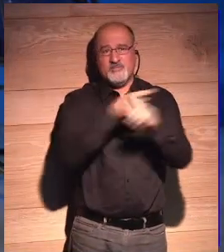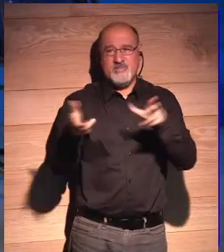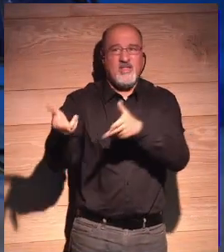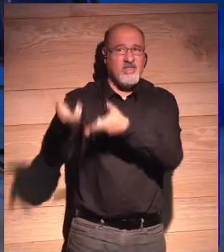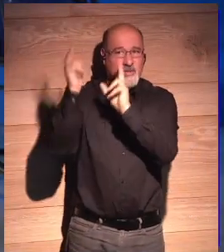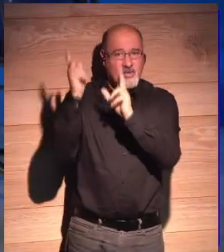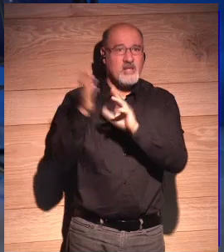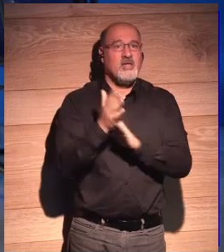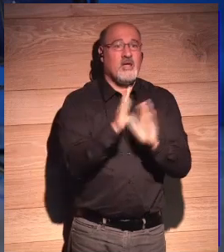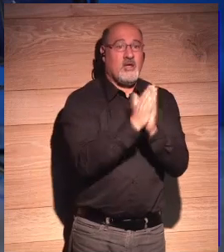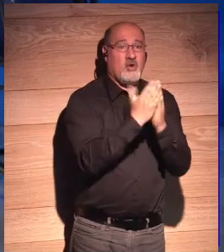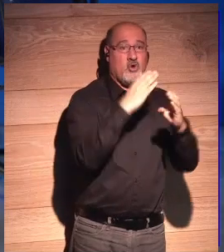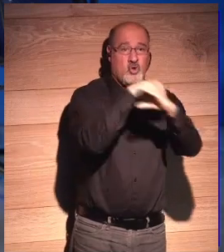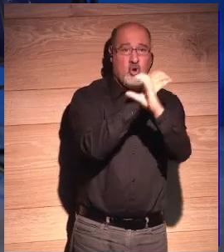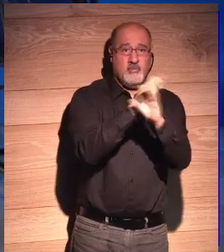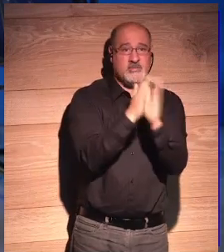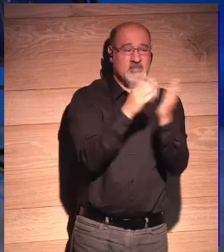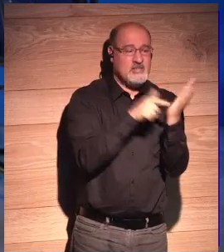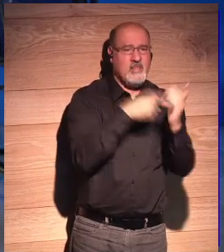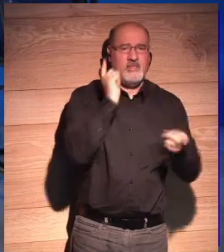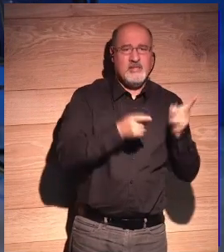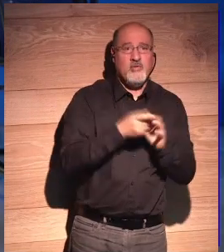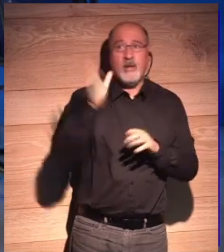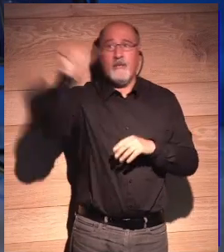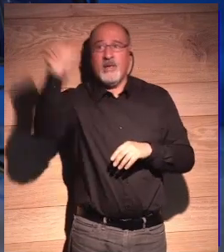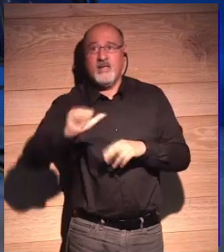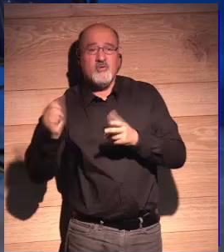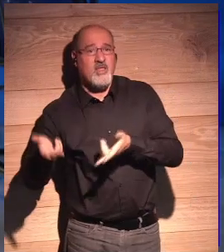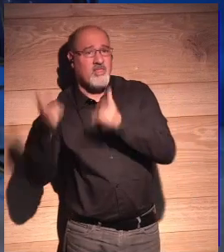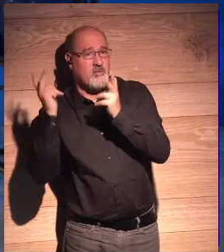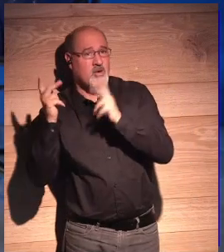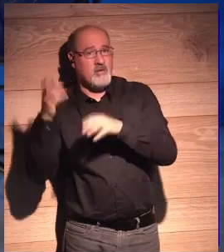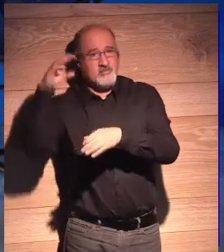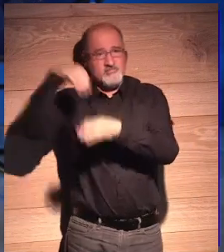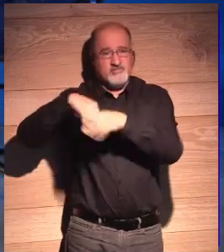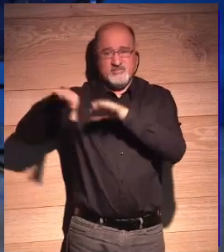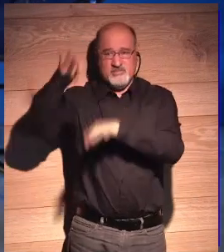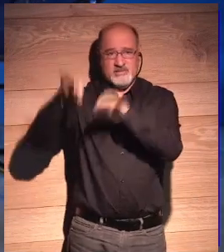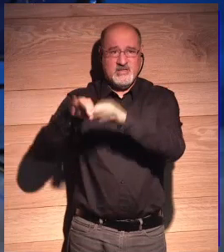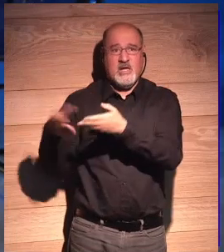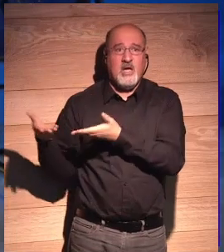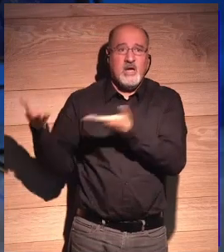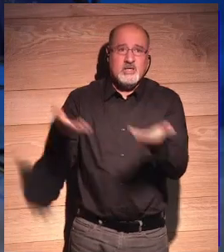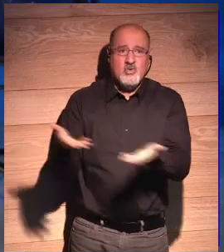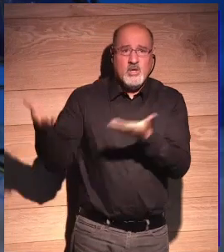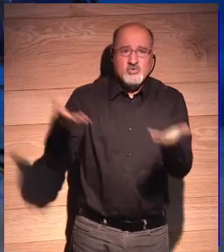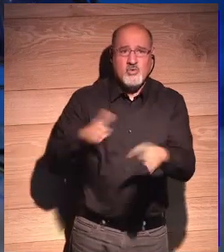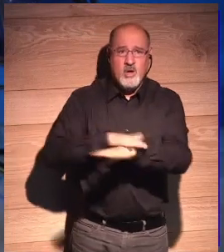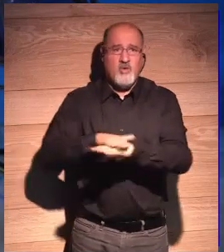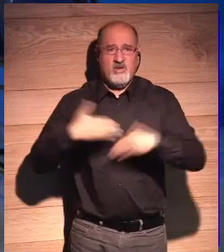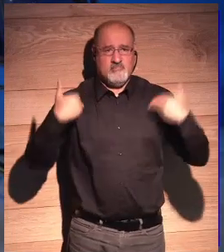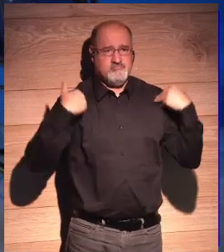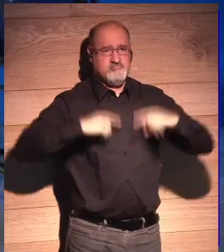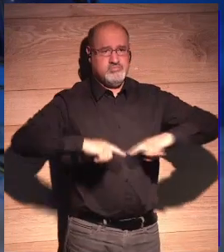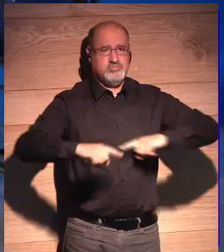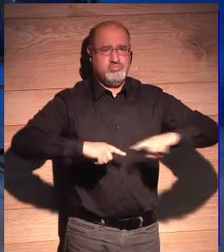dictatorship, which is something that you describe as opposed to making a movie, which not you describe as a